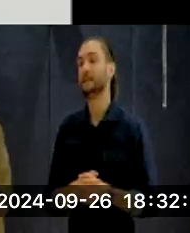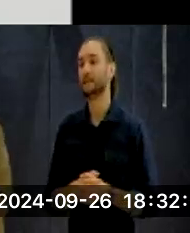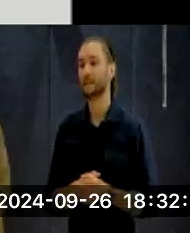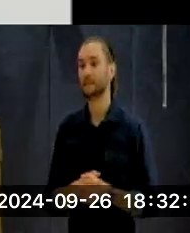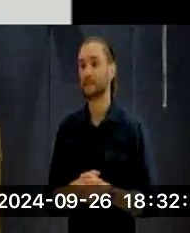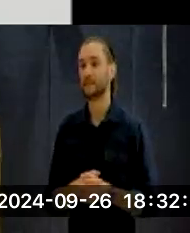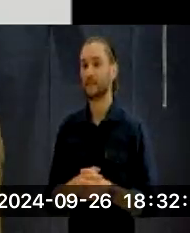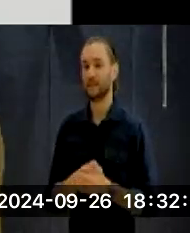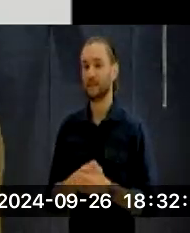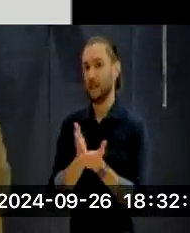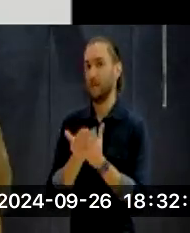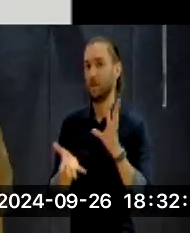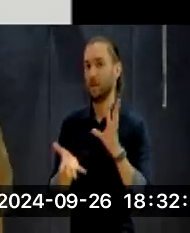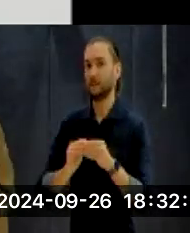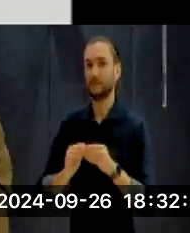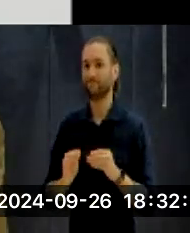comprehensive, here it is.